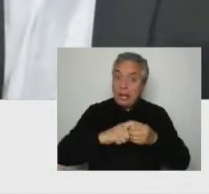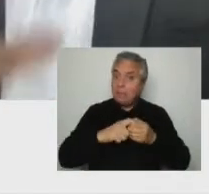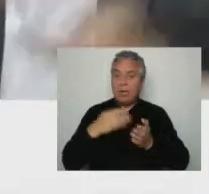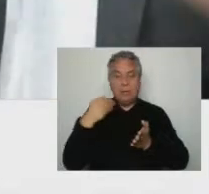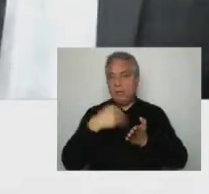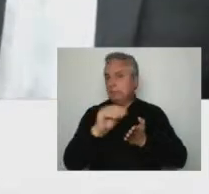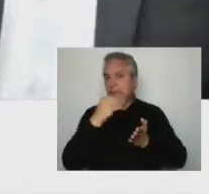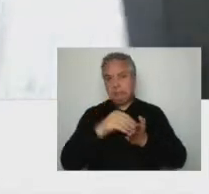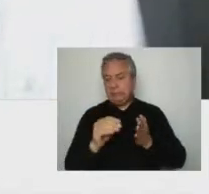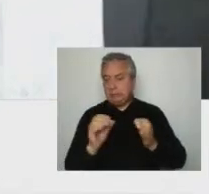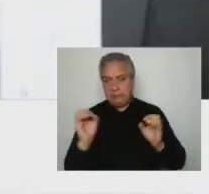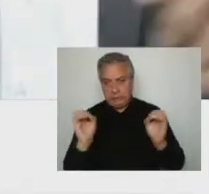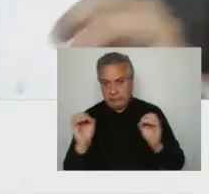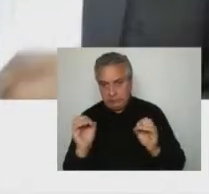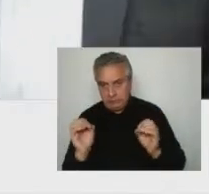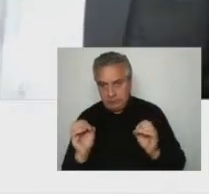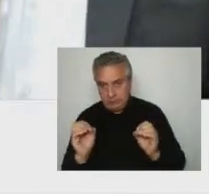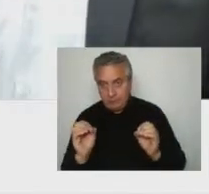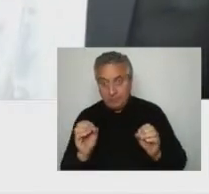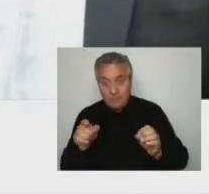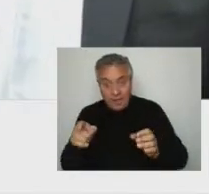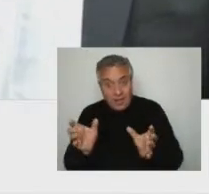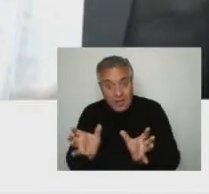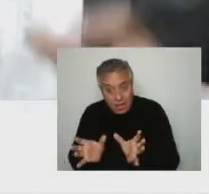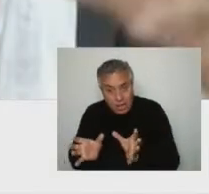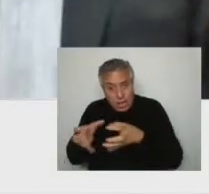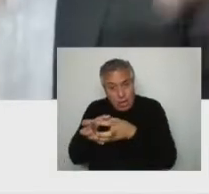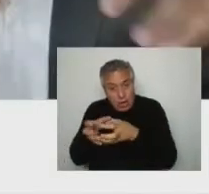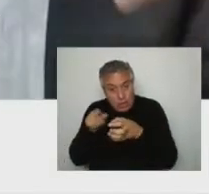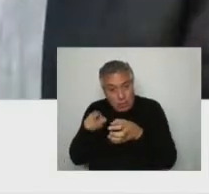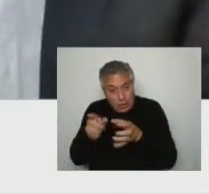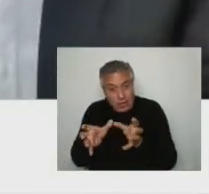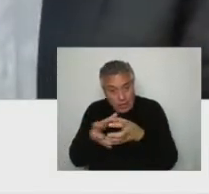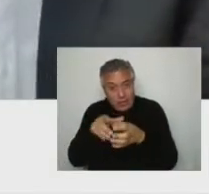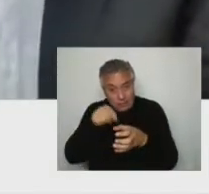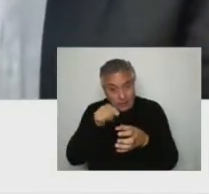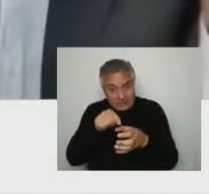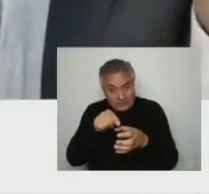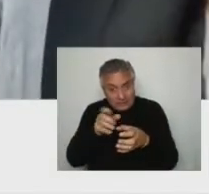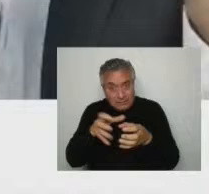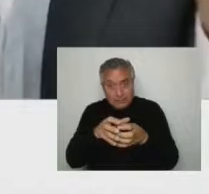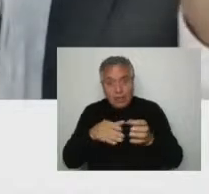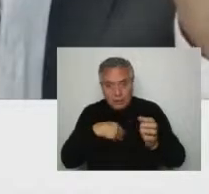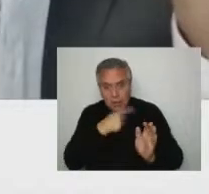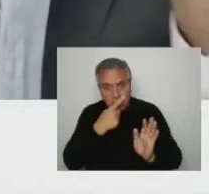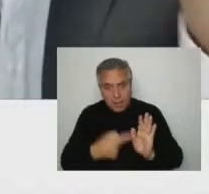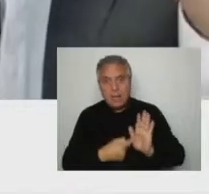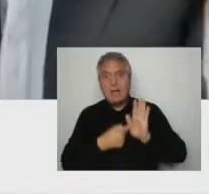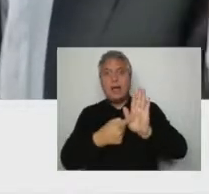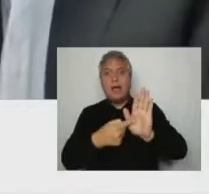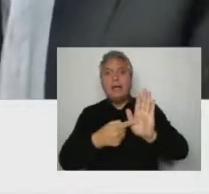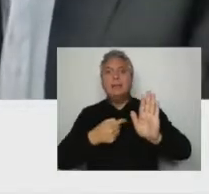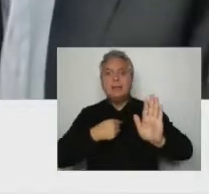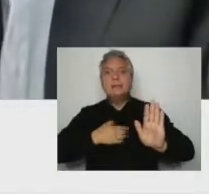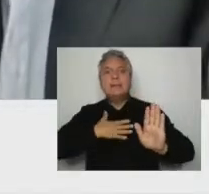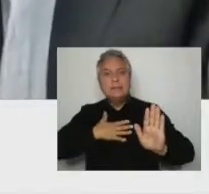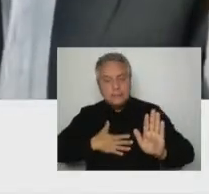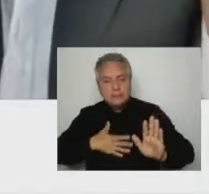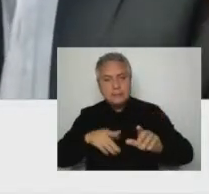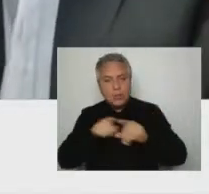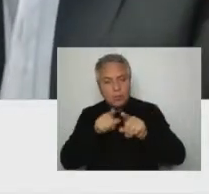10.9 million individuals who are not affiliated from the informal sector, and only 2.5 million who are.